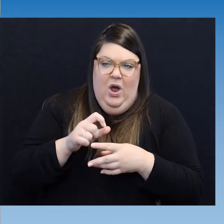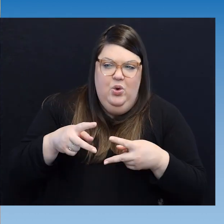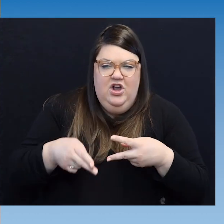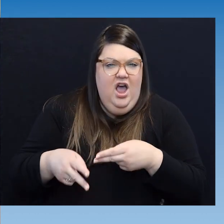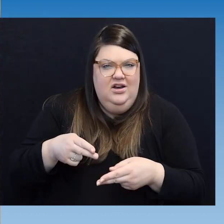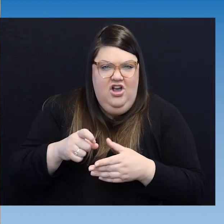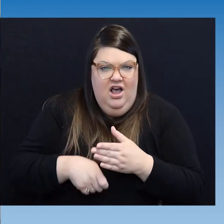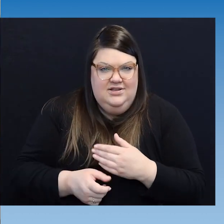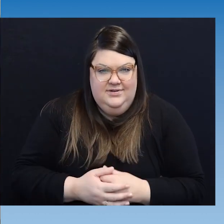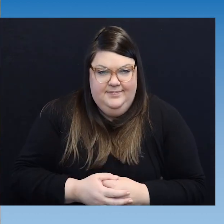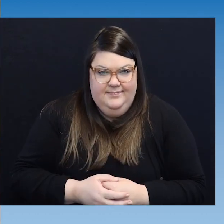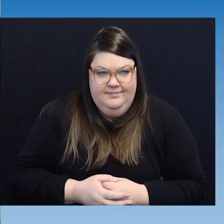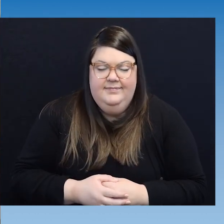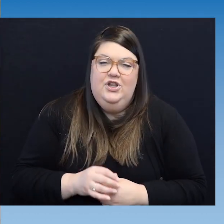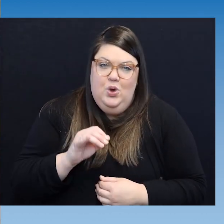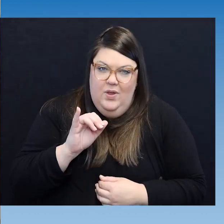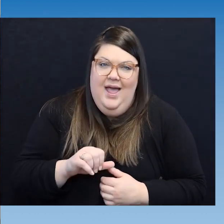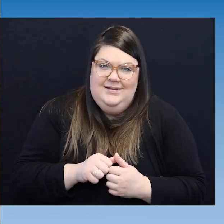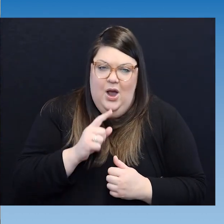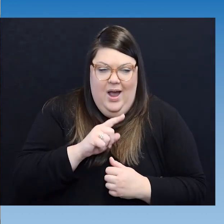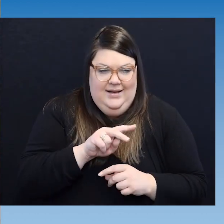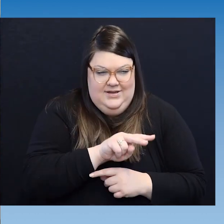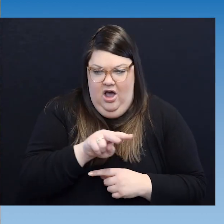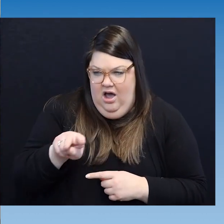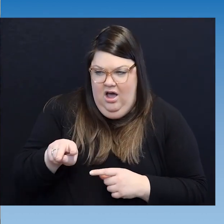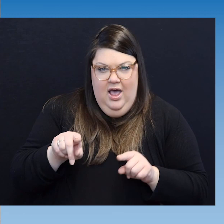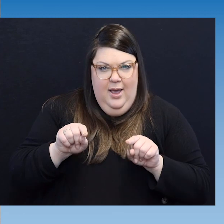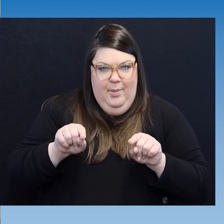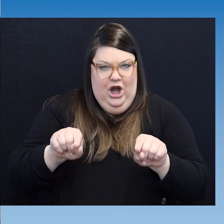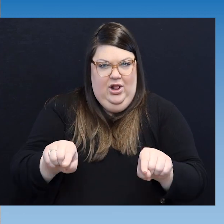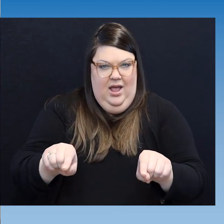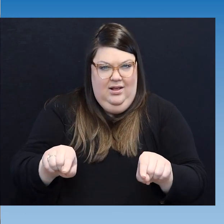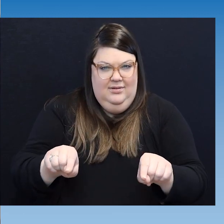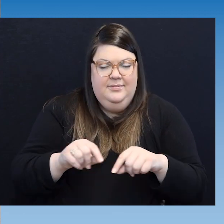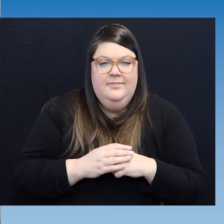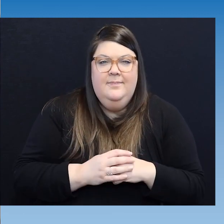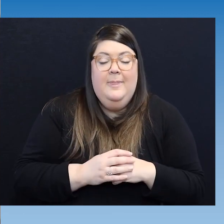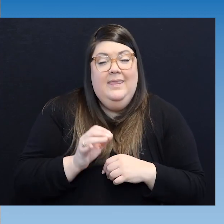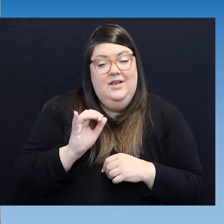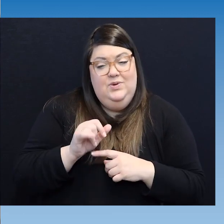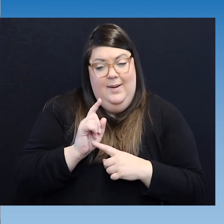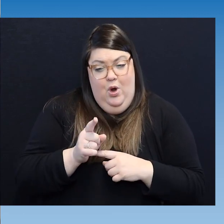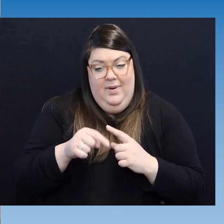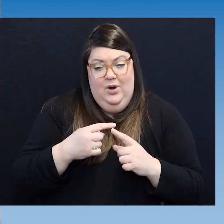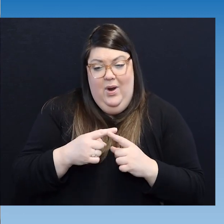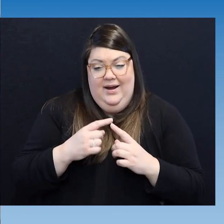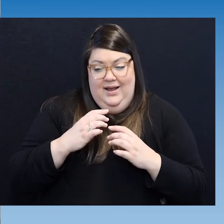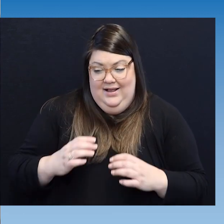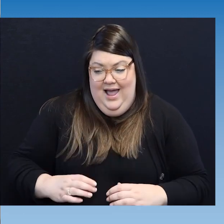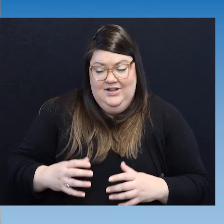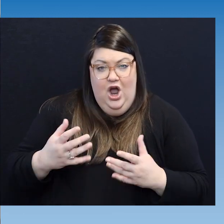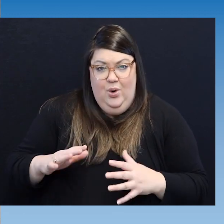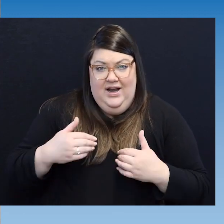Yes. And so that was how I kind of saw these parallels, right? And so right at the moment when these clients who